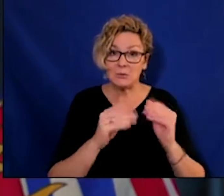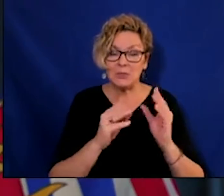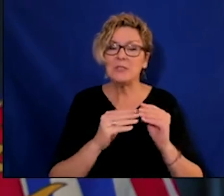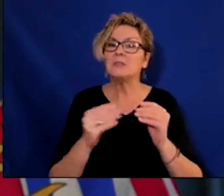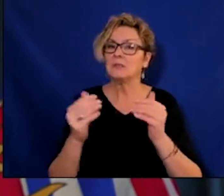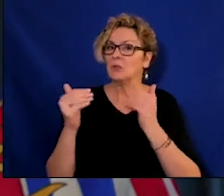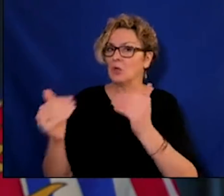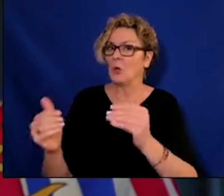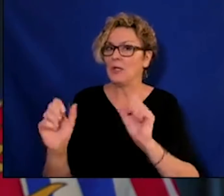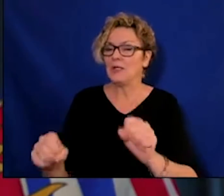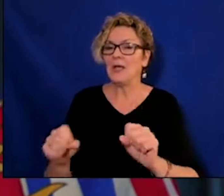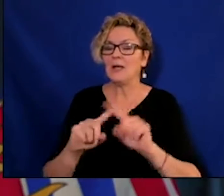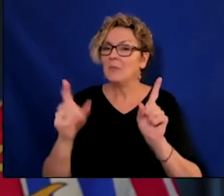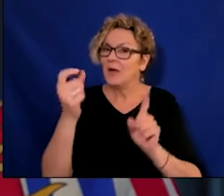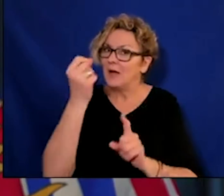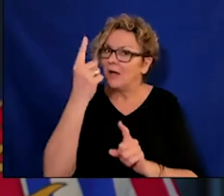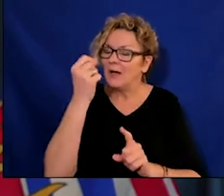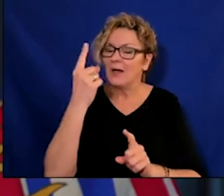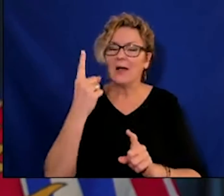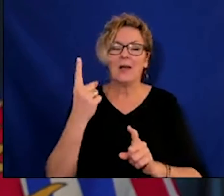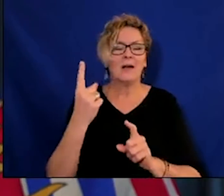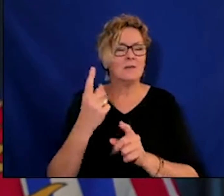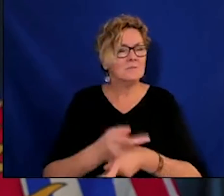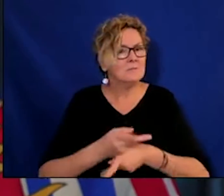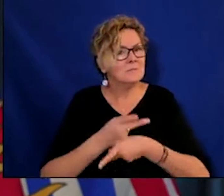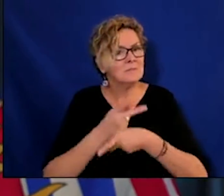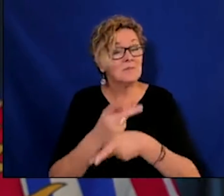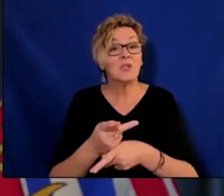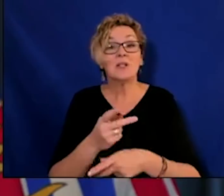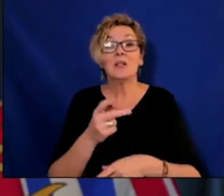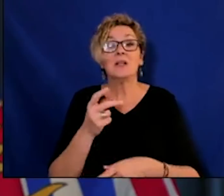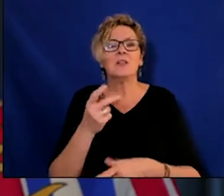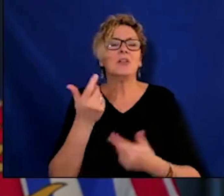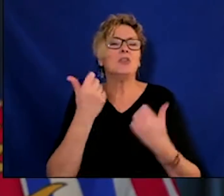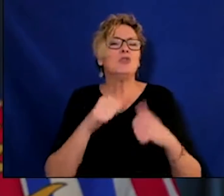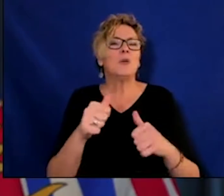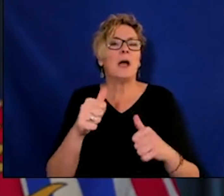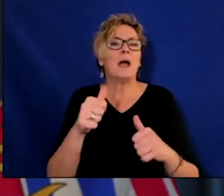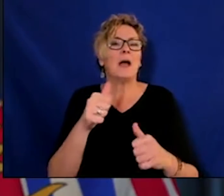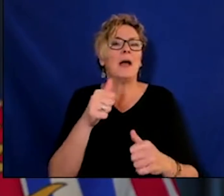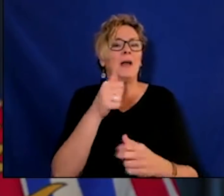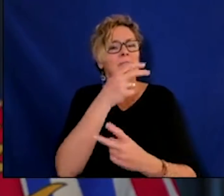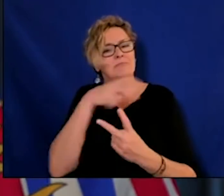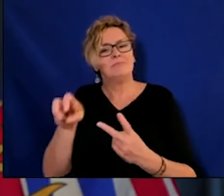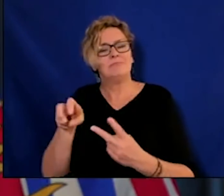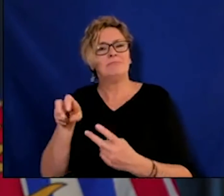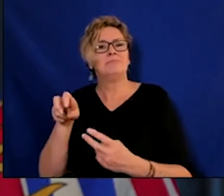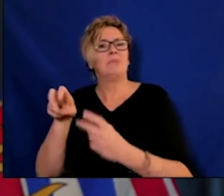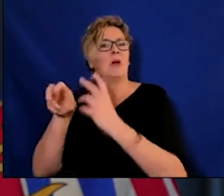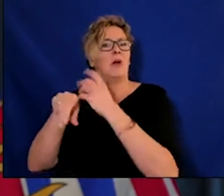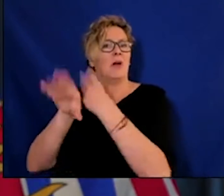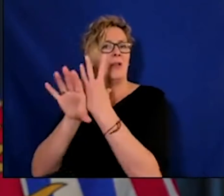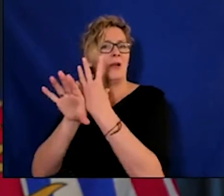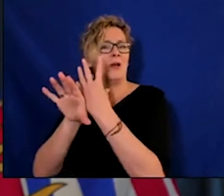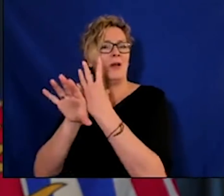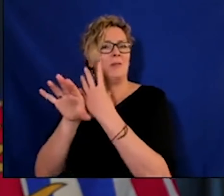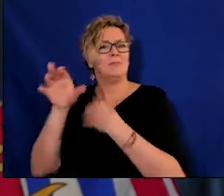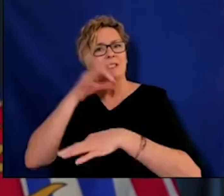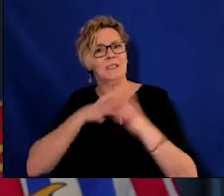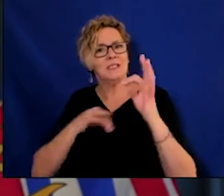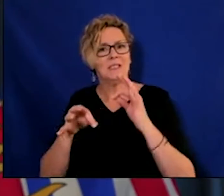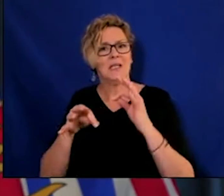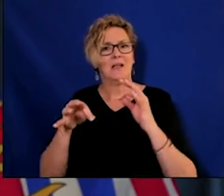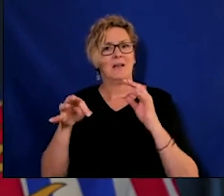the ability to do it virtually if you can. And if you must meet in person, and I know there are some reasons why some of